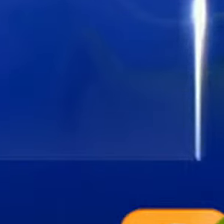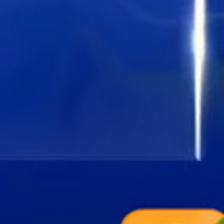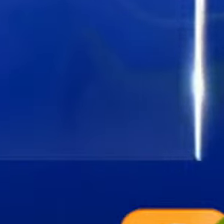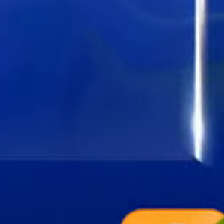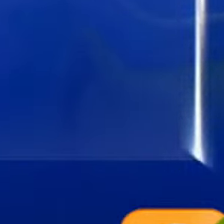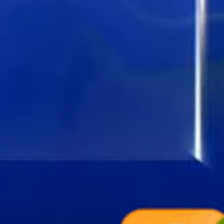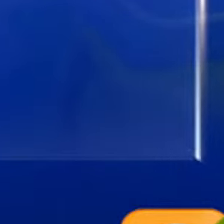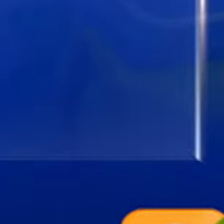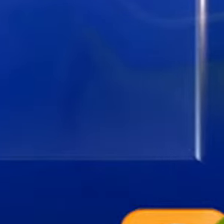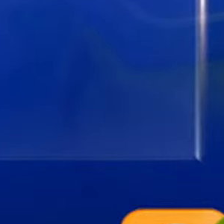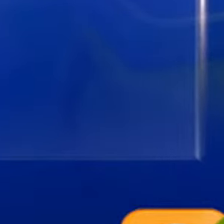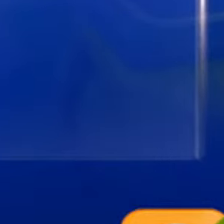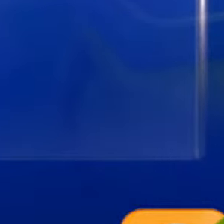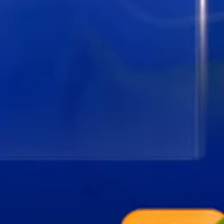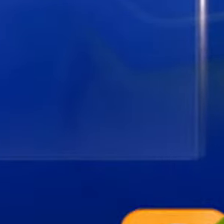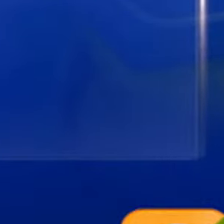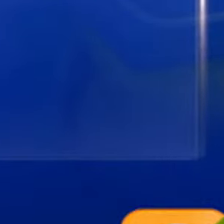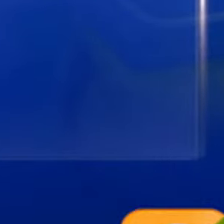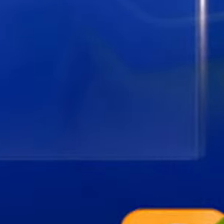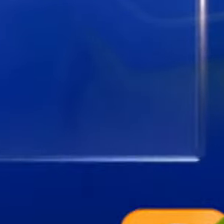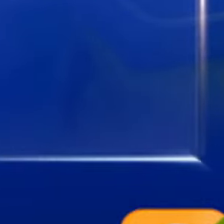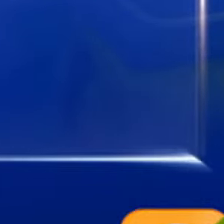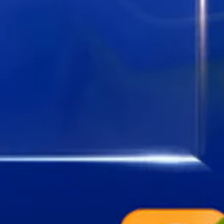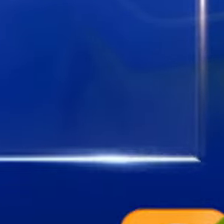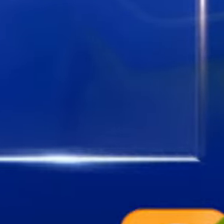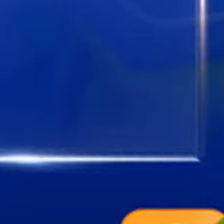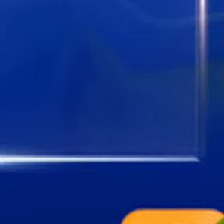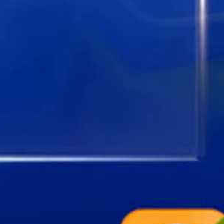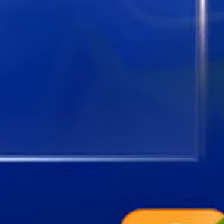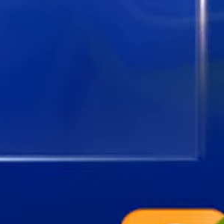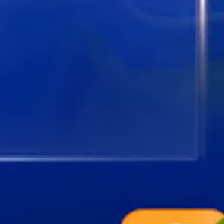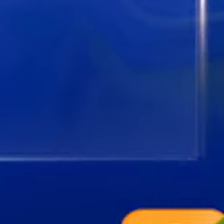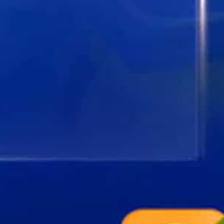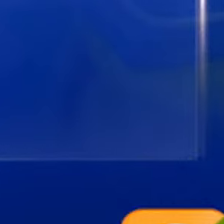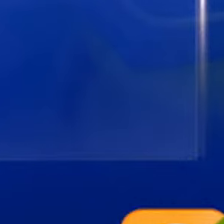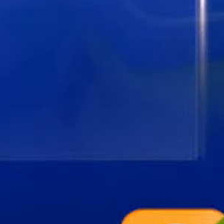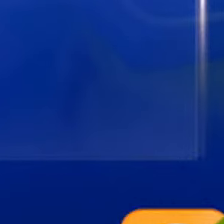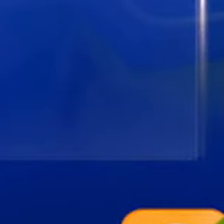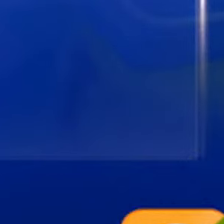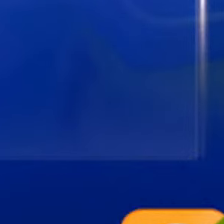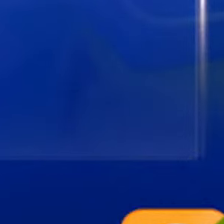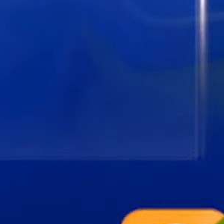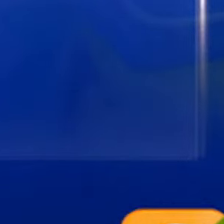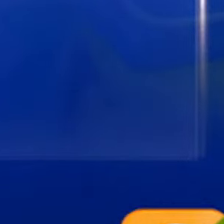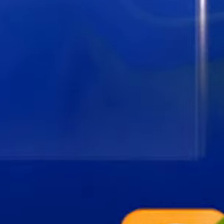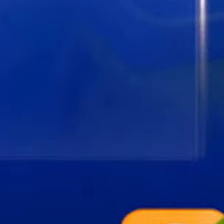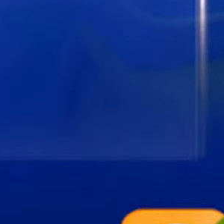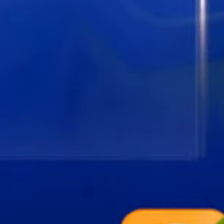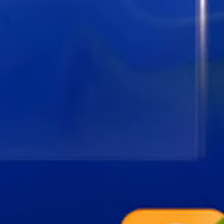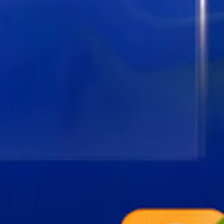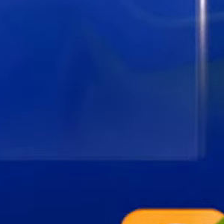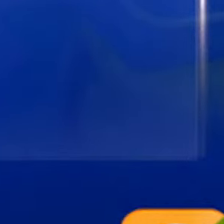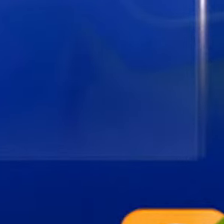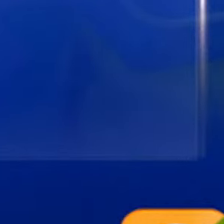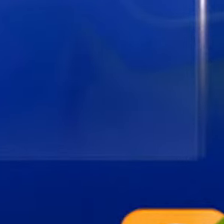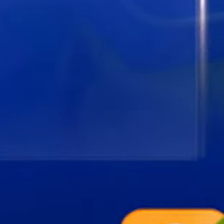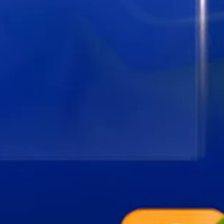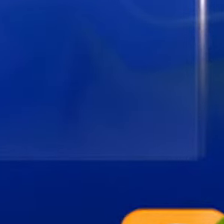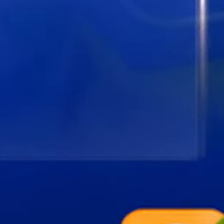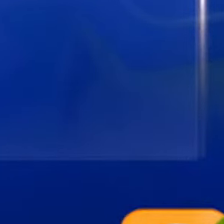Sure. Dennis Ariel says, do we follow the building codes as stipulated for in the constitution and